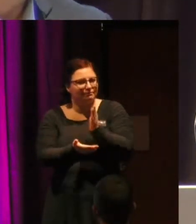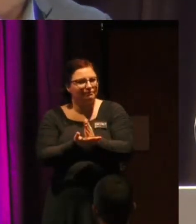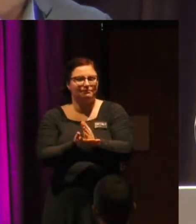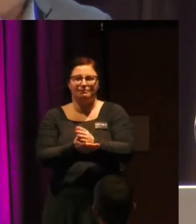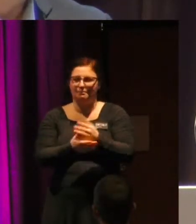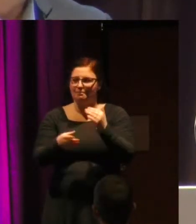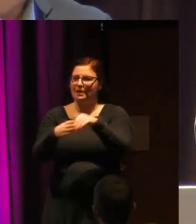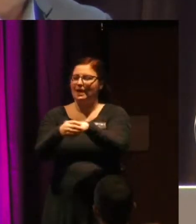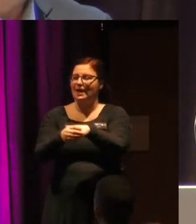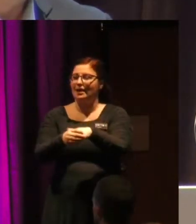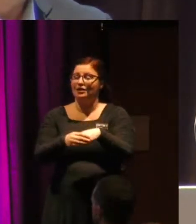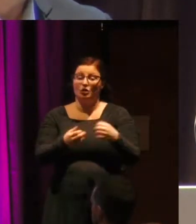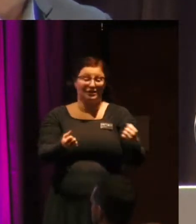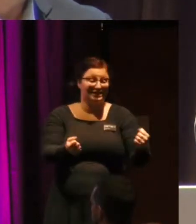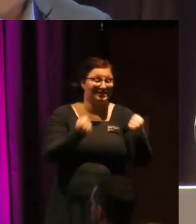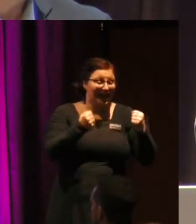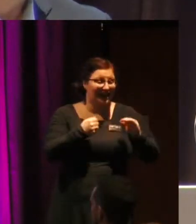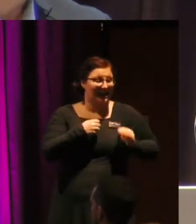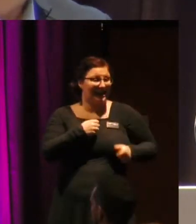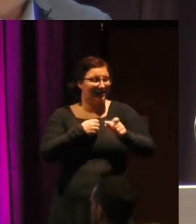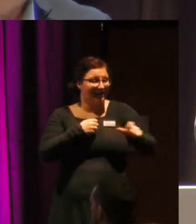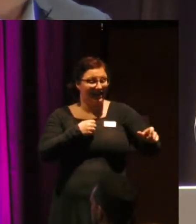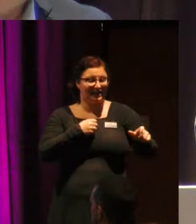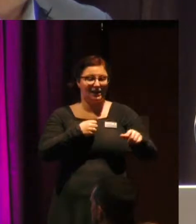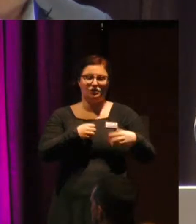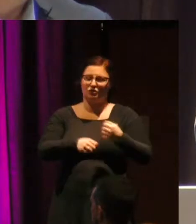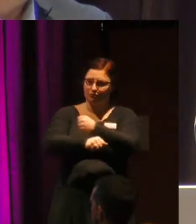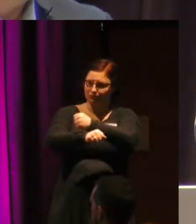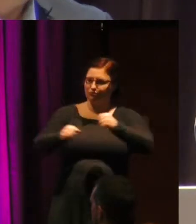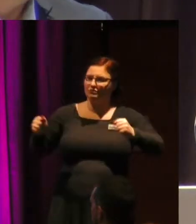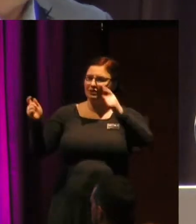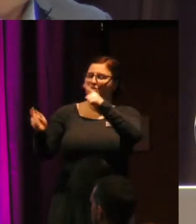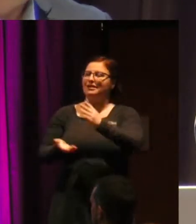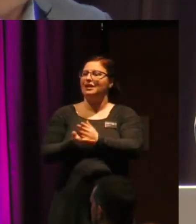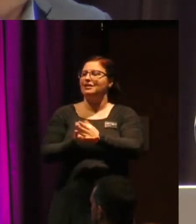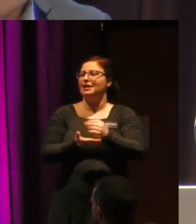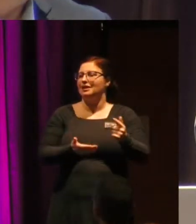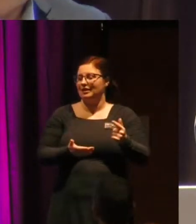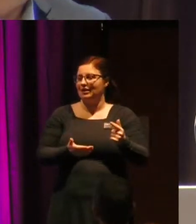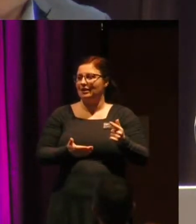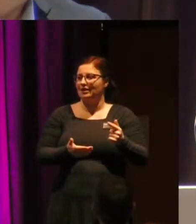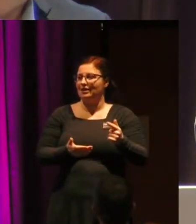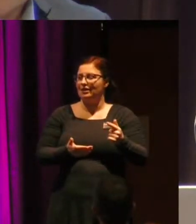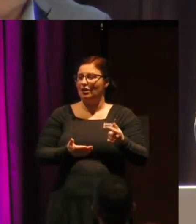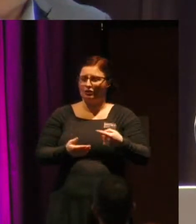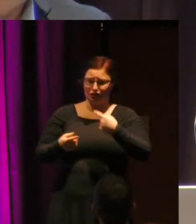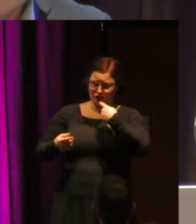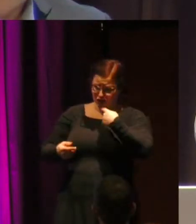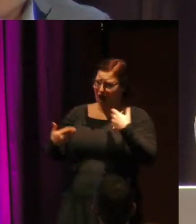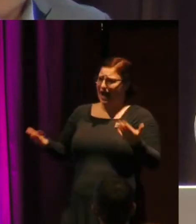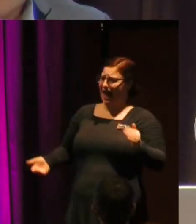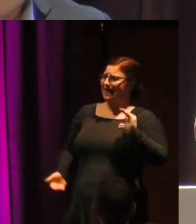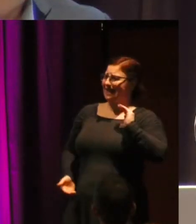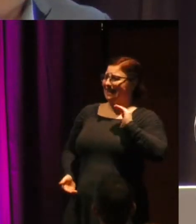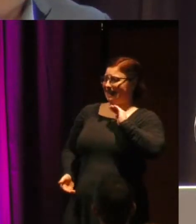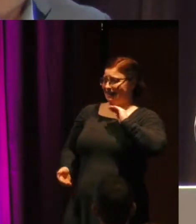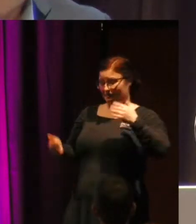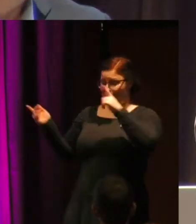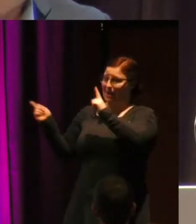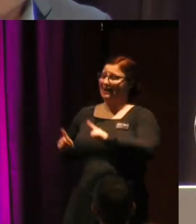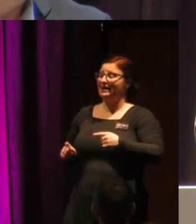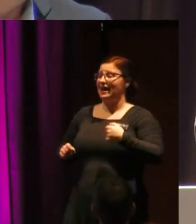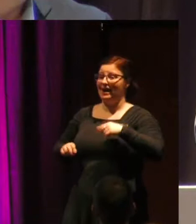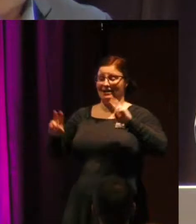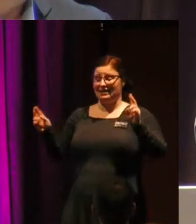so stronger women who stand up for human rights, who stand up that they are human, despite gender,